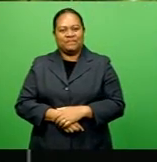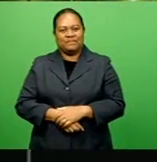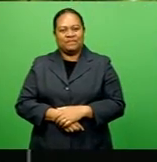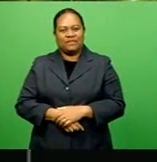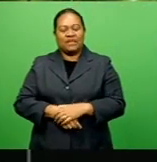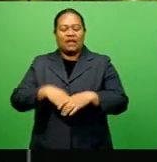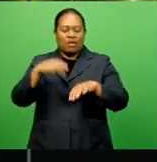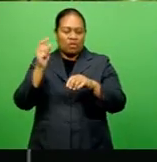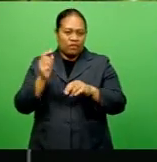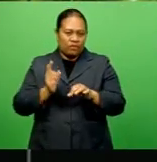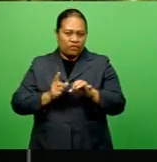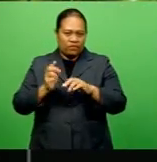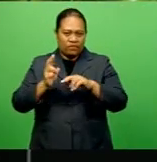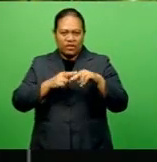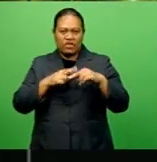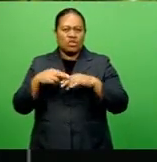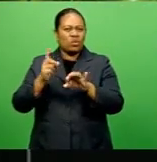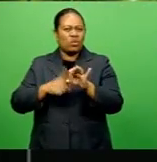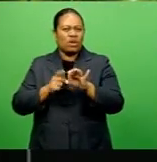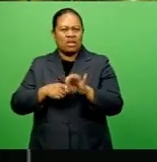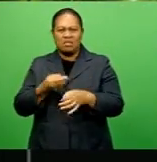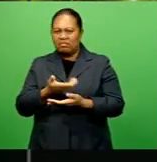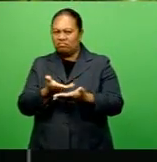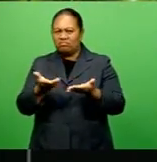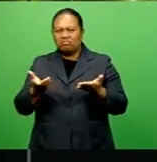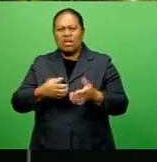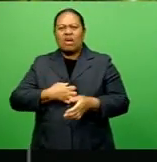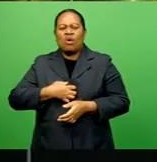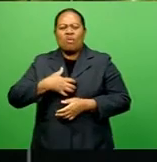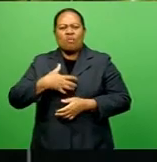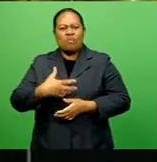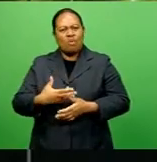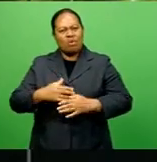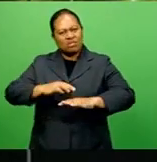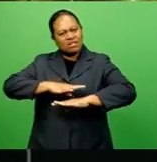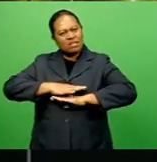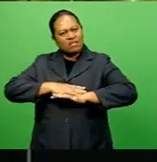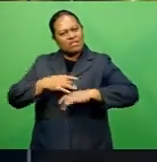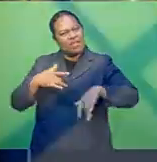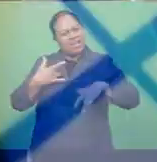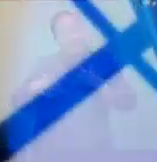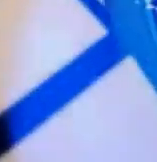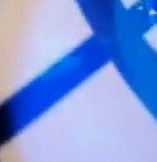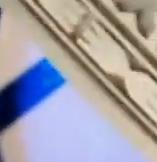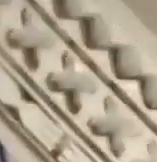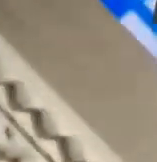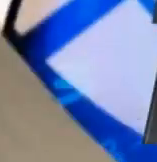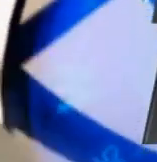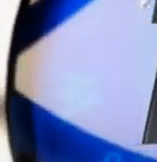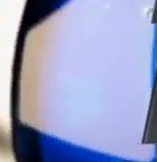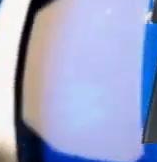And in Fijian Pulse today, we are asking, are Fijians becoming too complacent with their lifestyle?